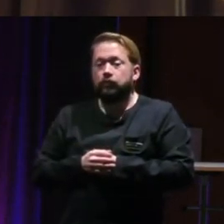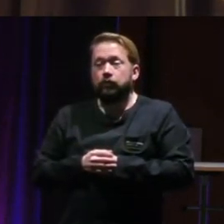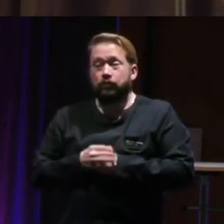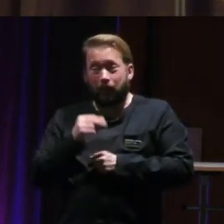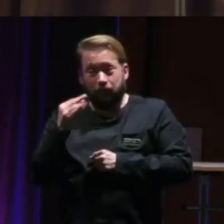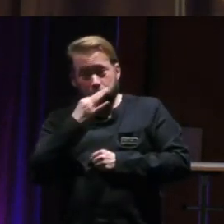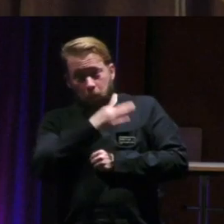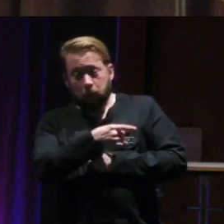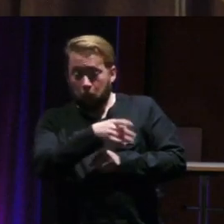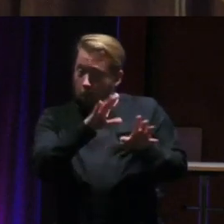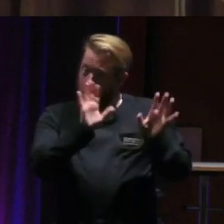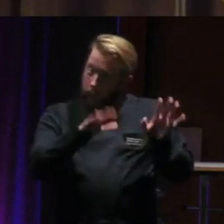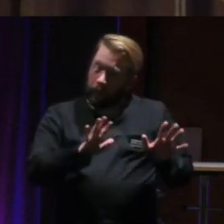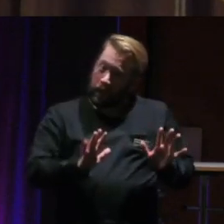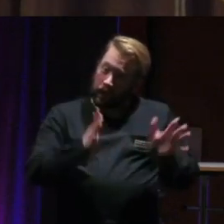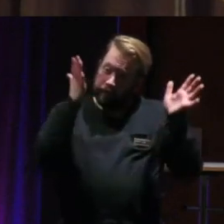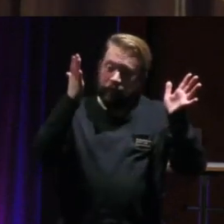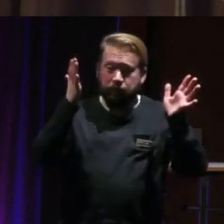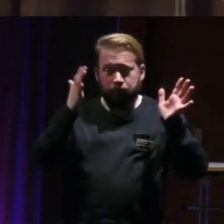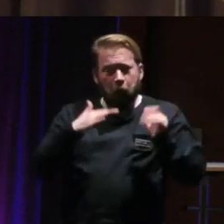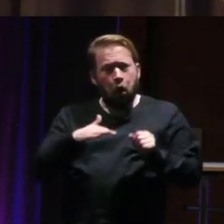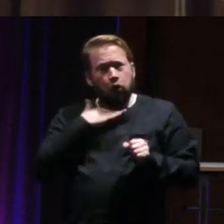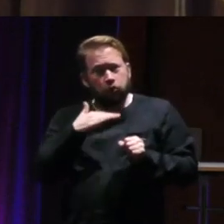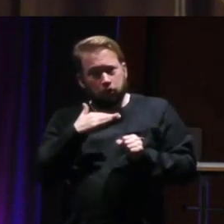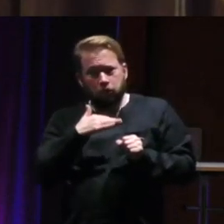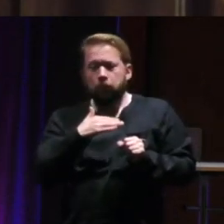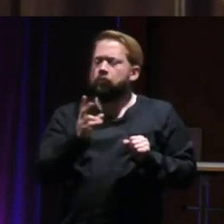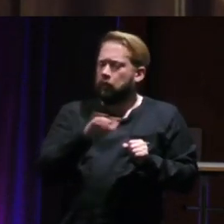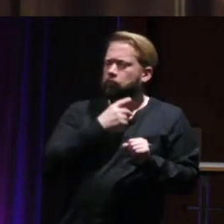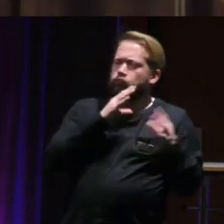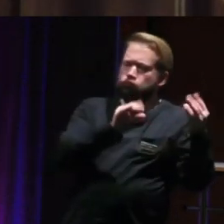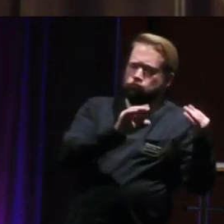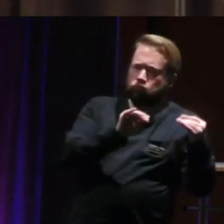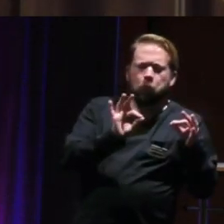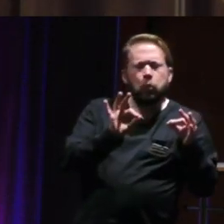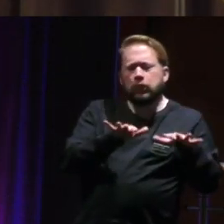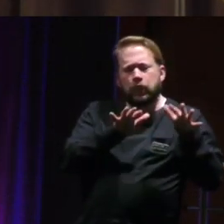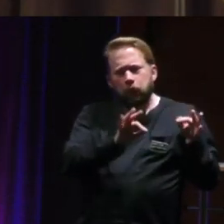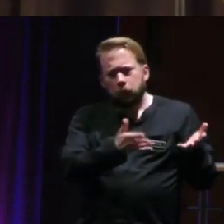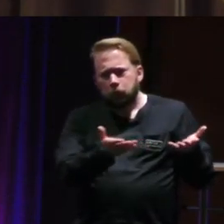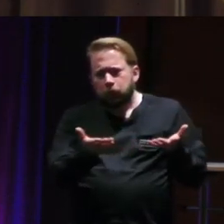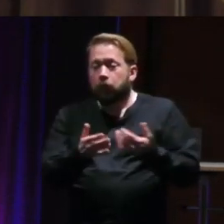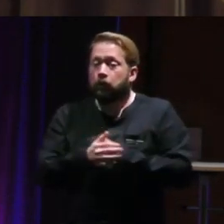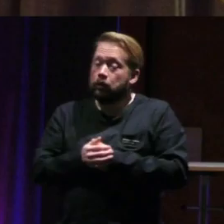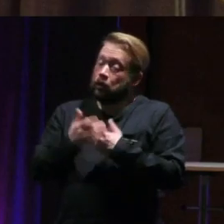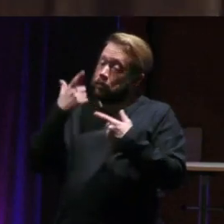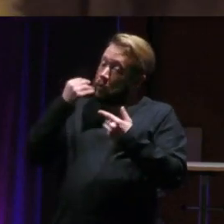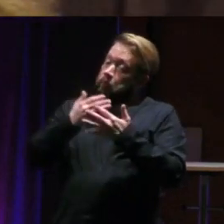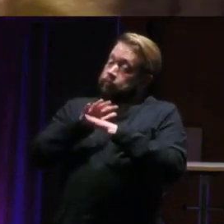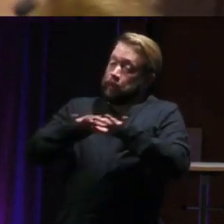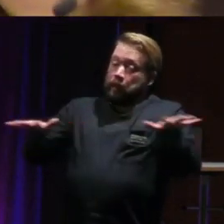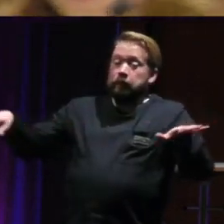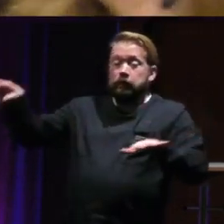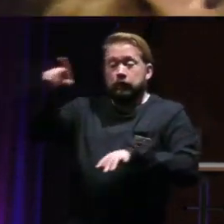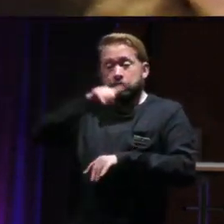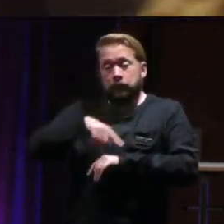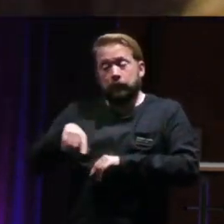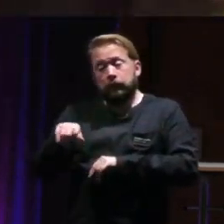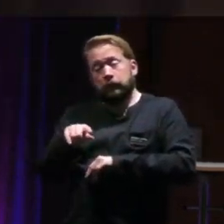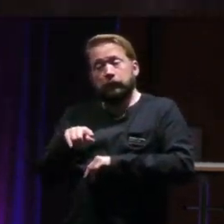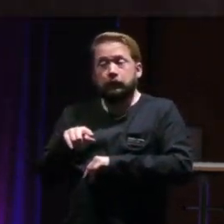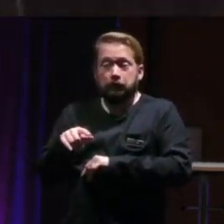West? Yeah. In that sense, how do you know? How do you sort of? I think people in the West, you guys just don't know